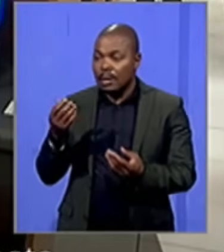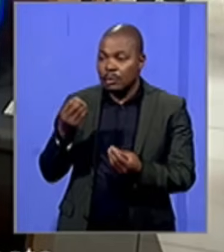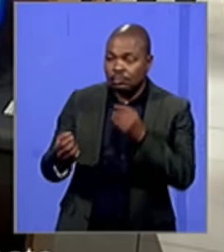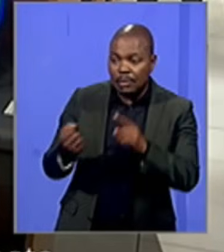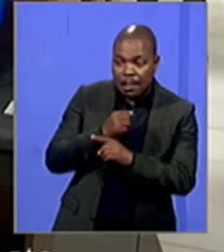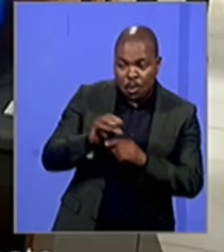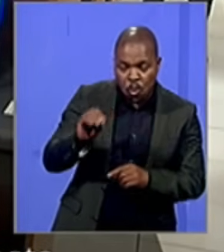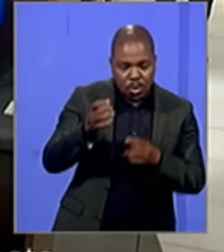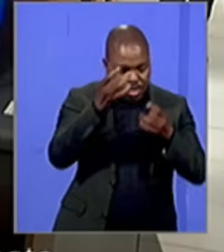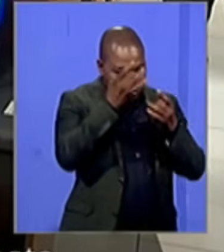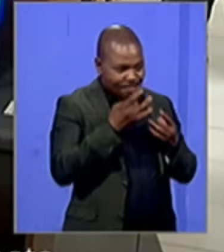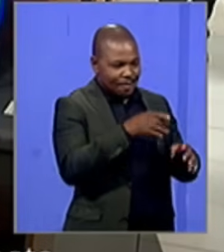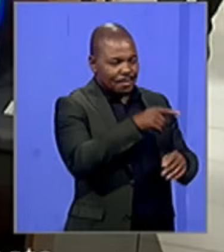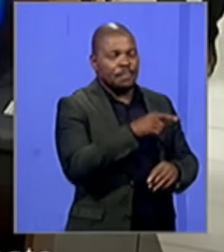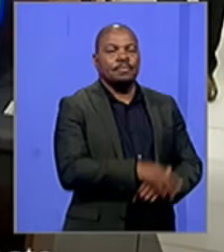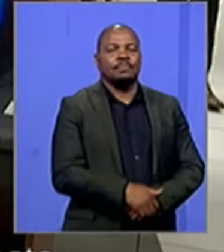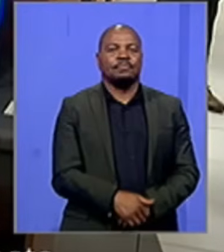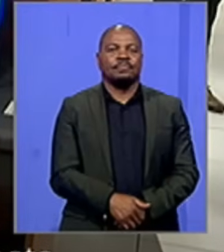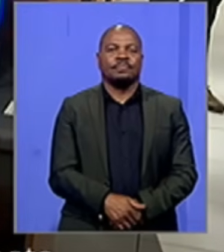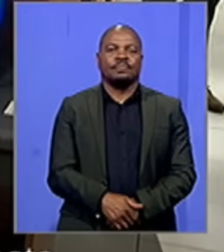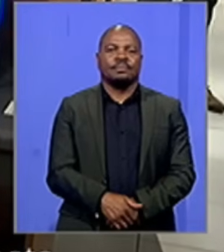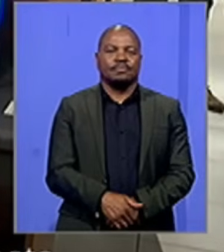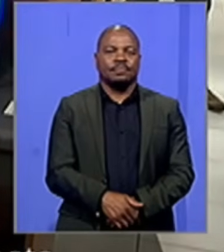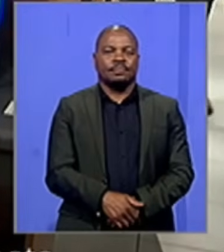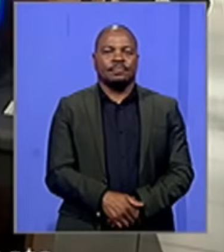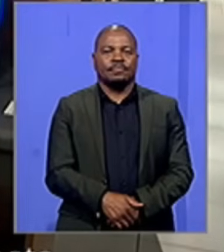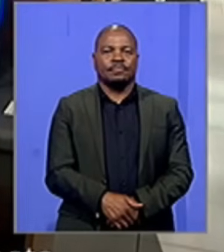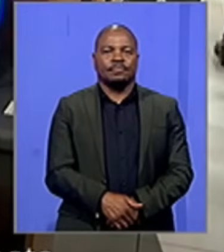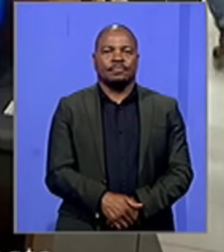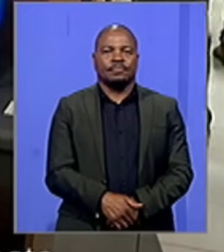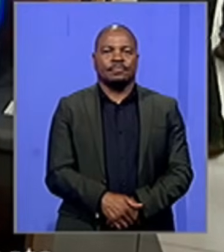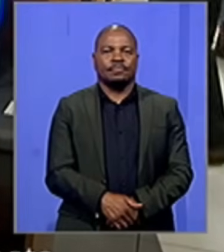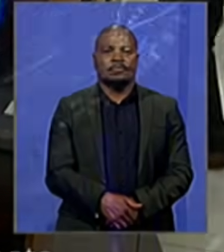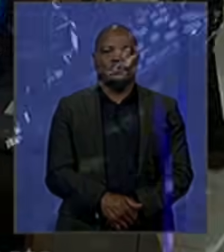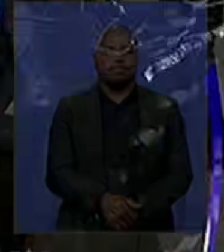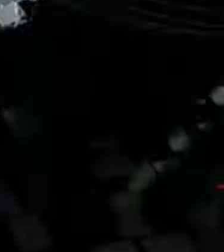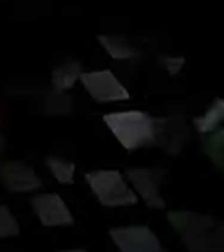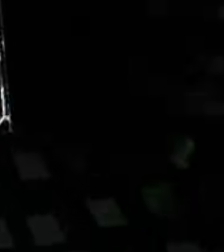bana. Ke Lebogile Botlholo wa dikgang tsa SABC.